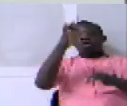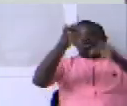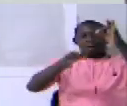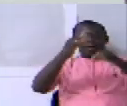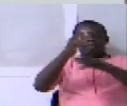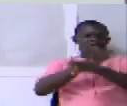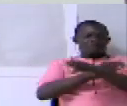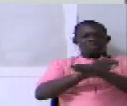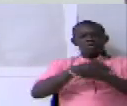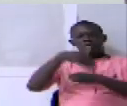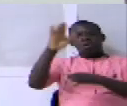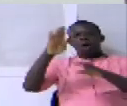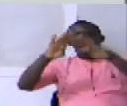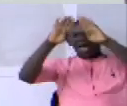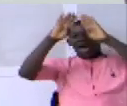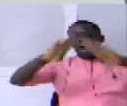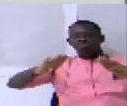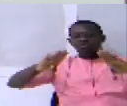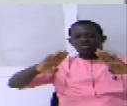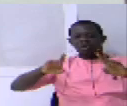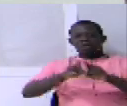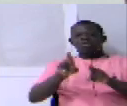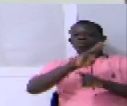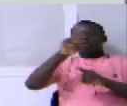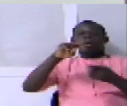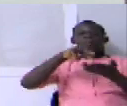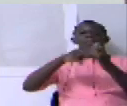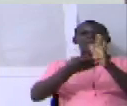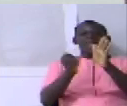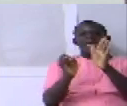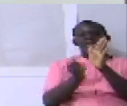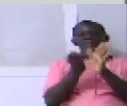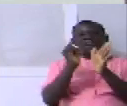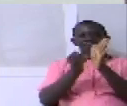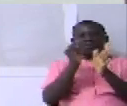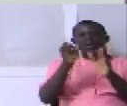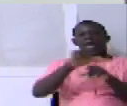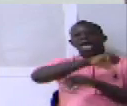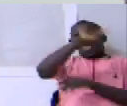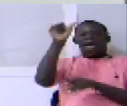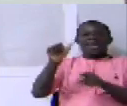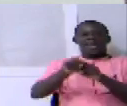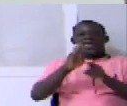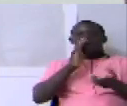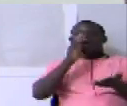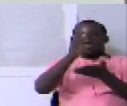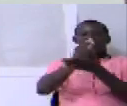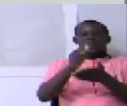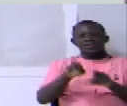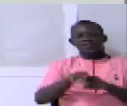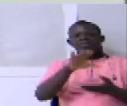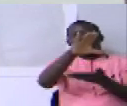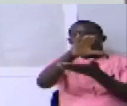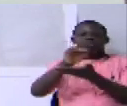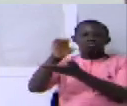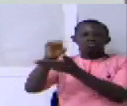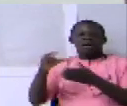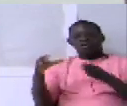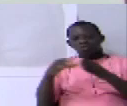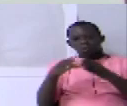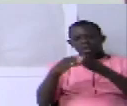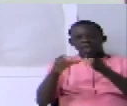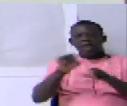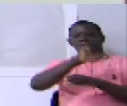a court, but an investigations and evidence gathering by